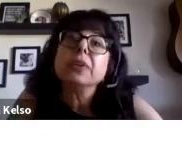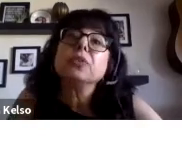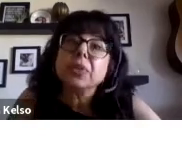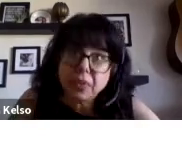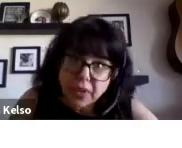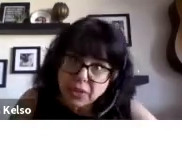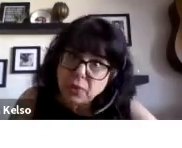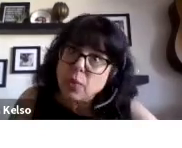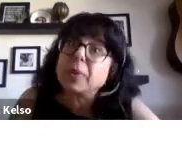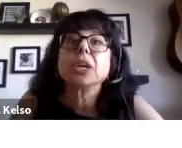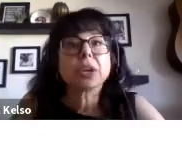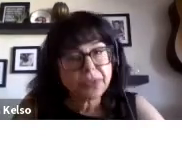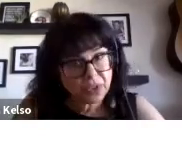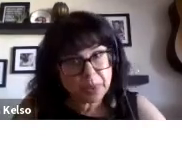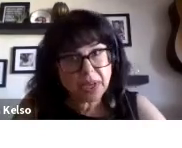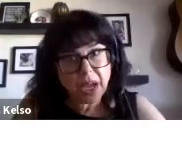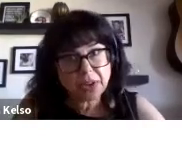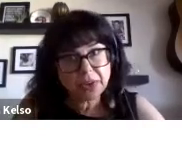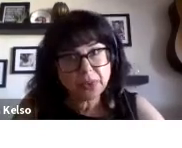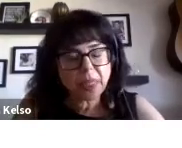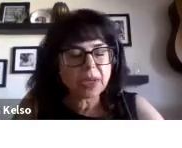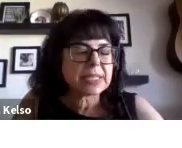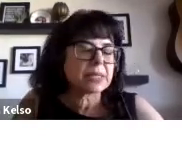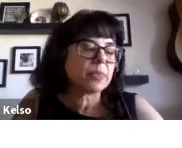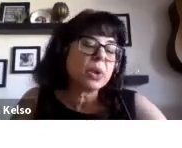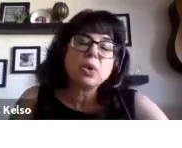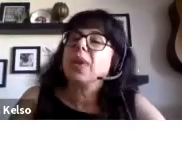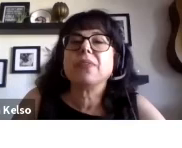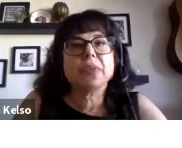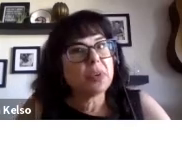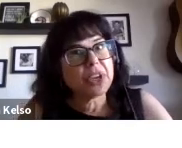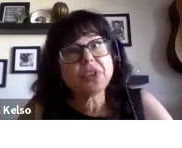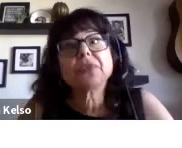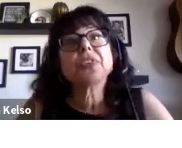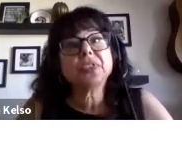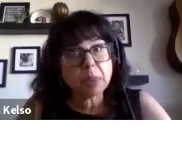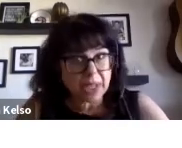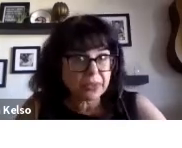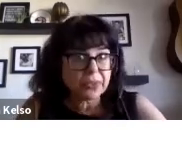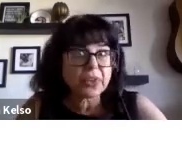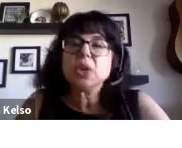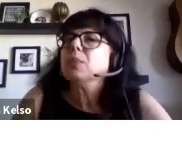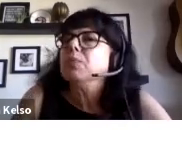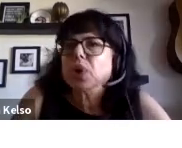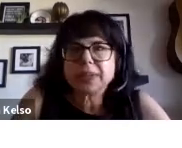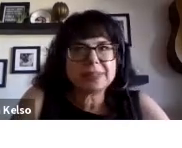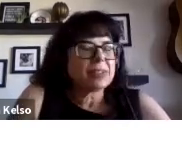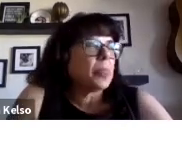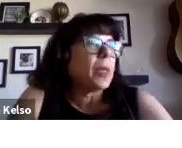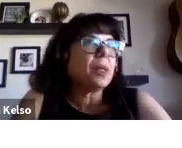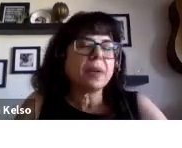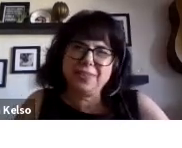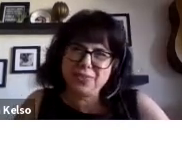information specifically for women and girls who've been diagnosed with autism. We have information for siblings,